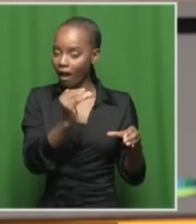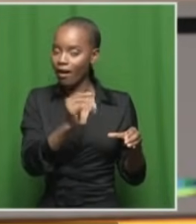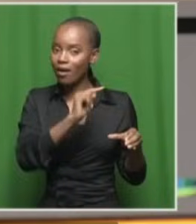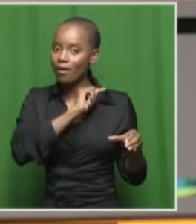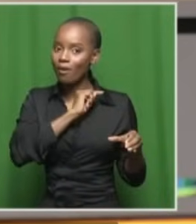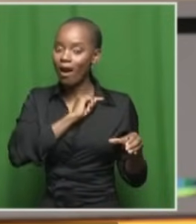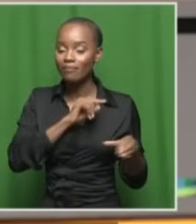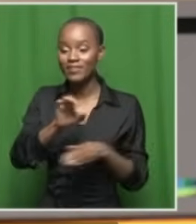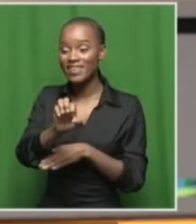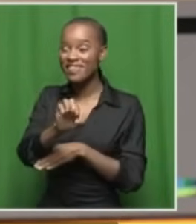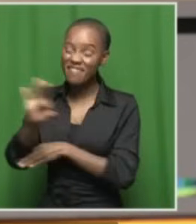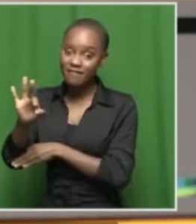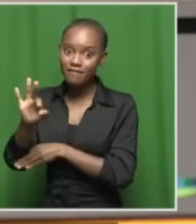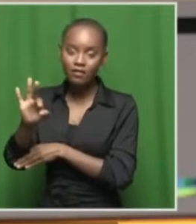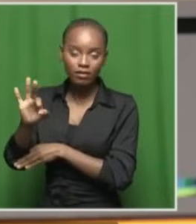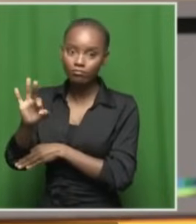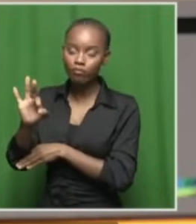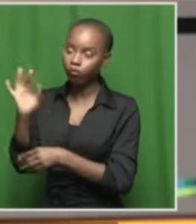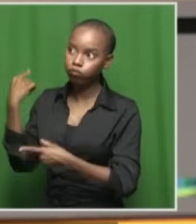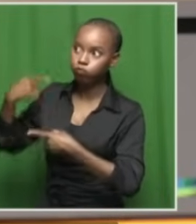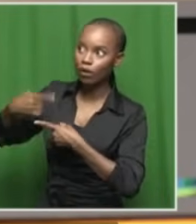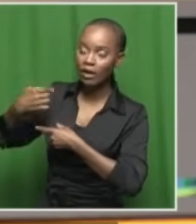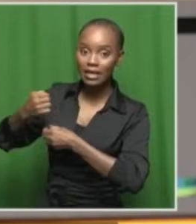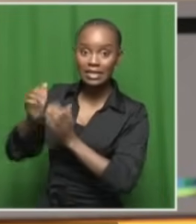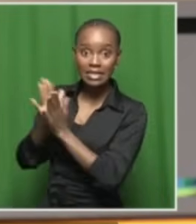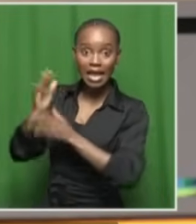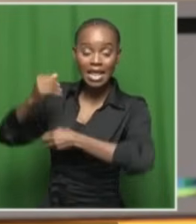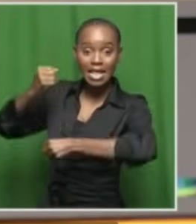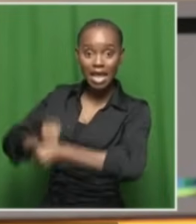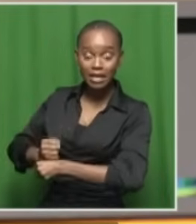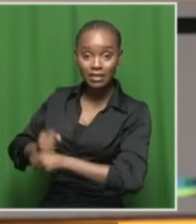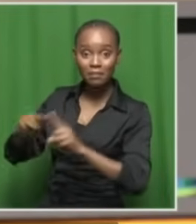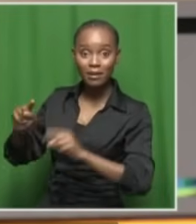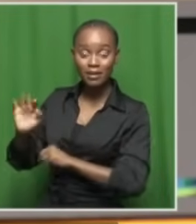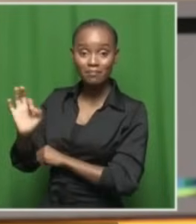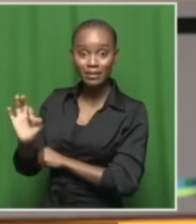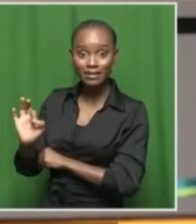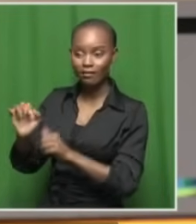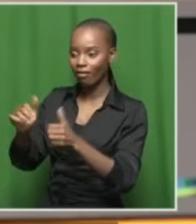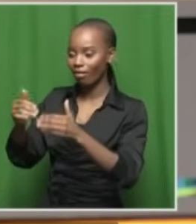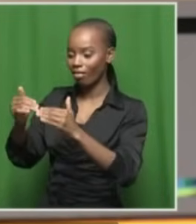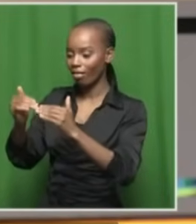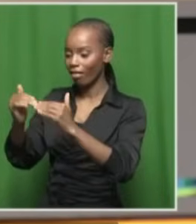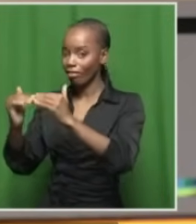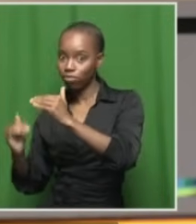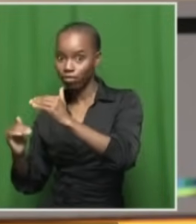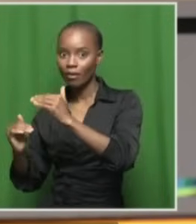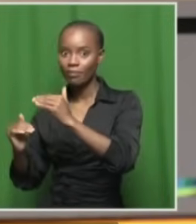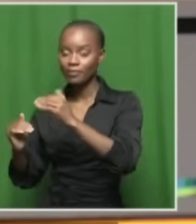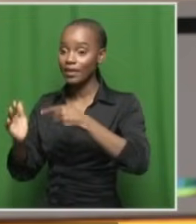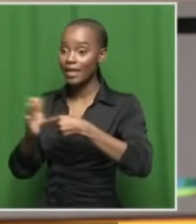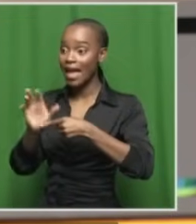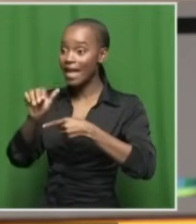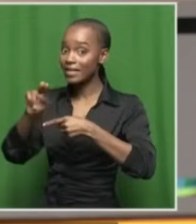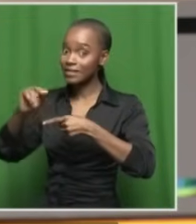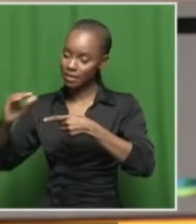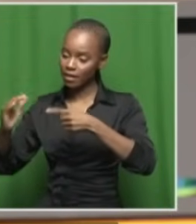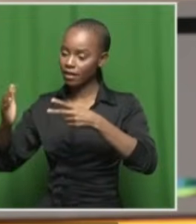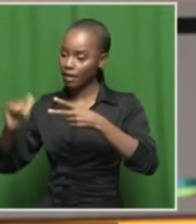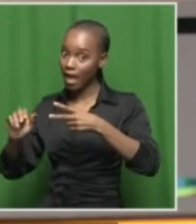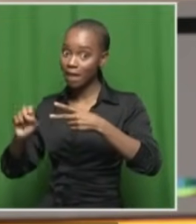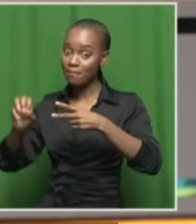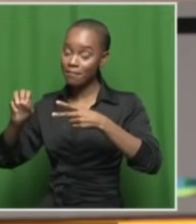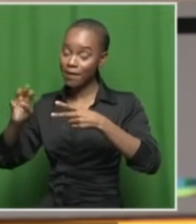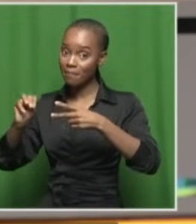been around for quite some time now, more than 10 years, they are now third to the MK in these by-elections. Which is